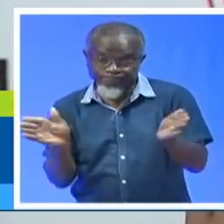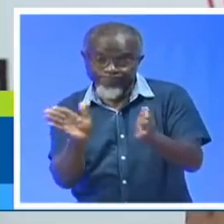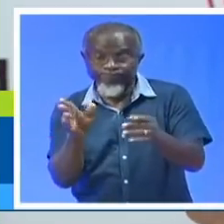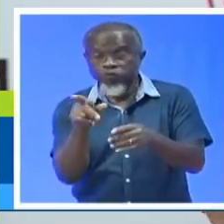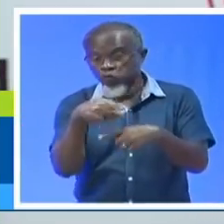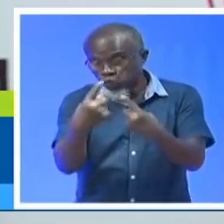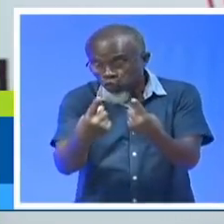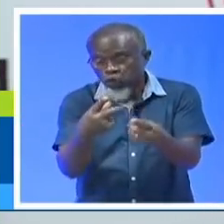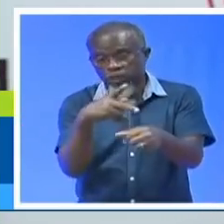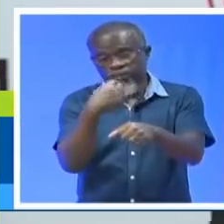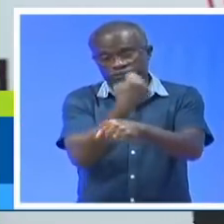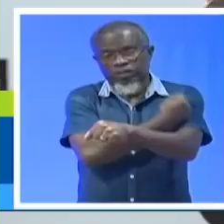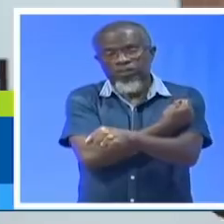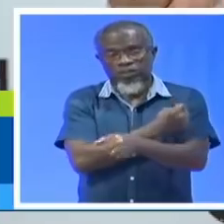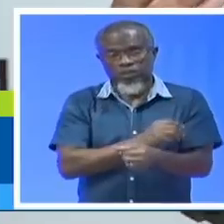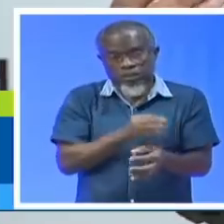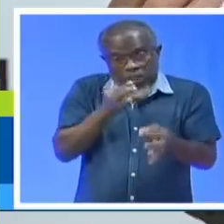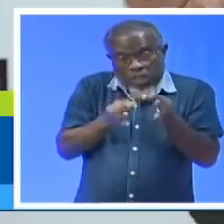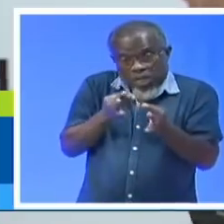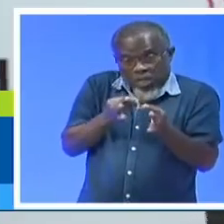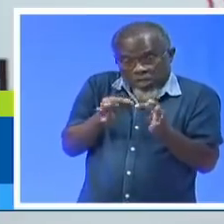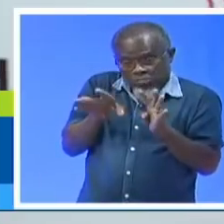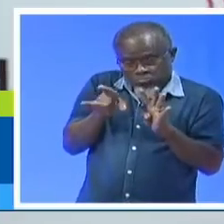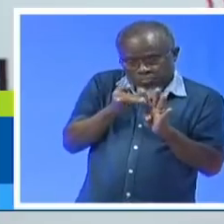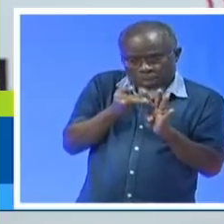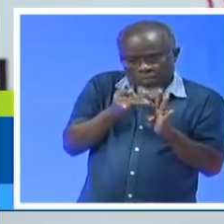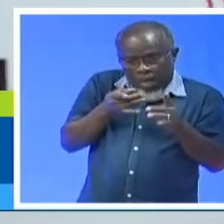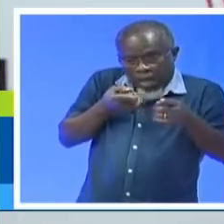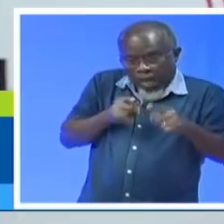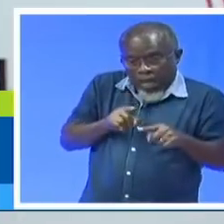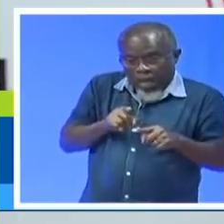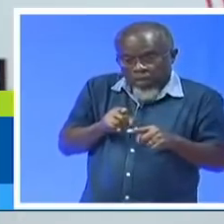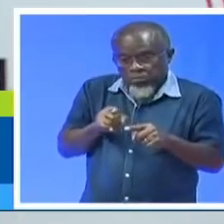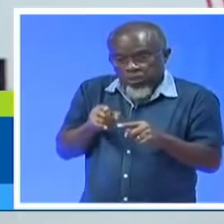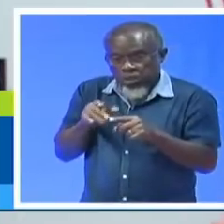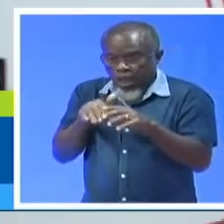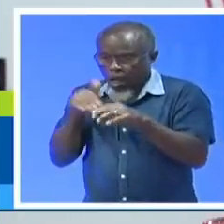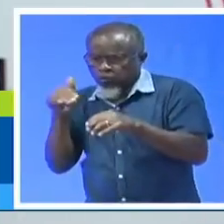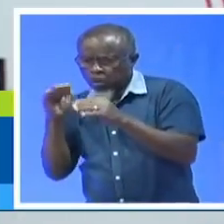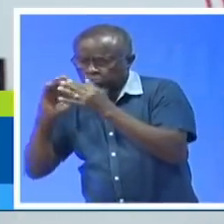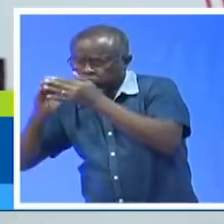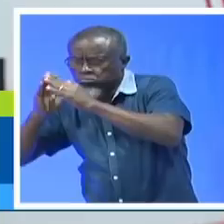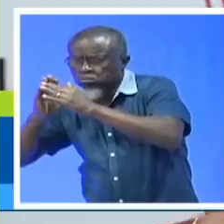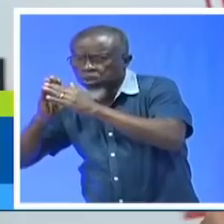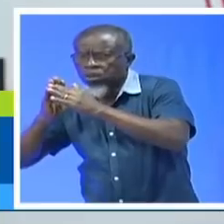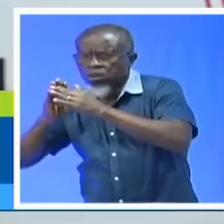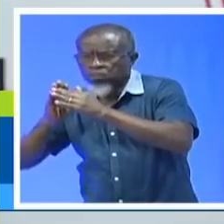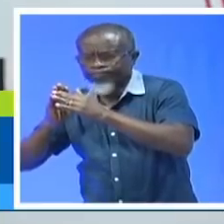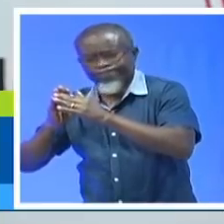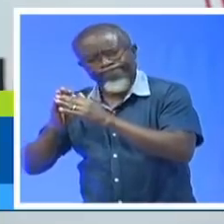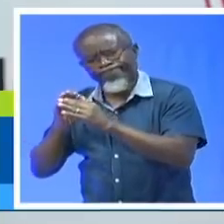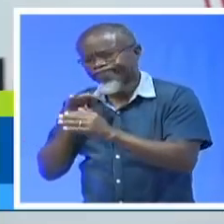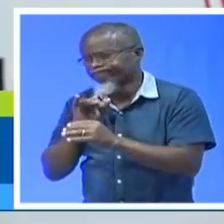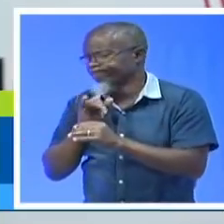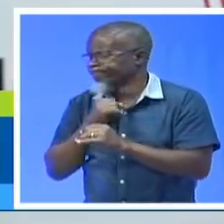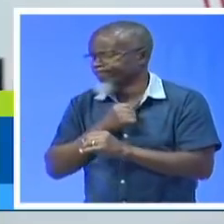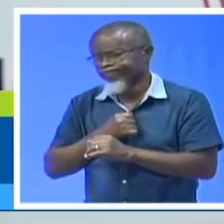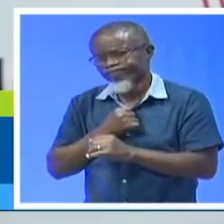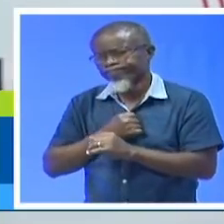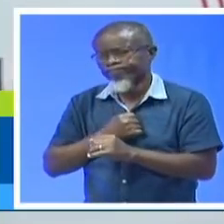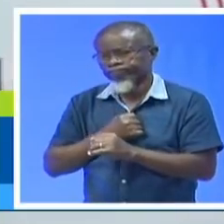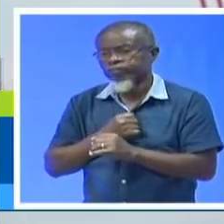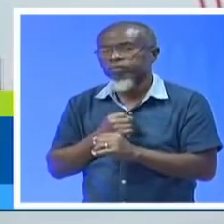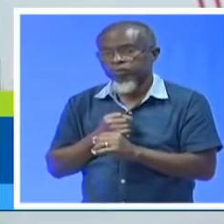the virus outside in their community settings or home setting, that is regrettable, but that is it.